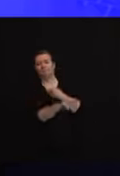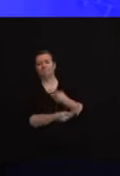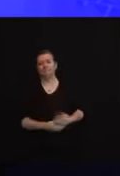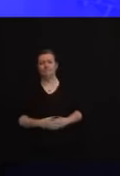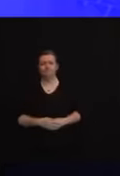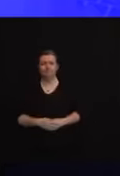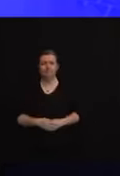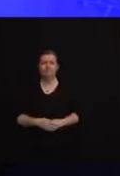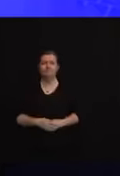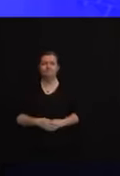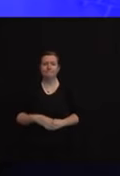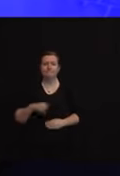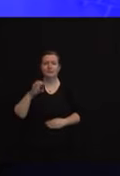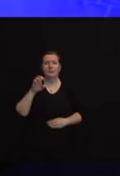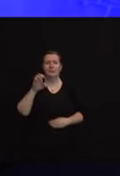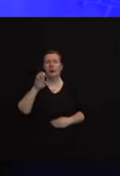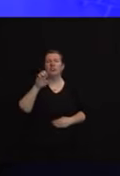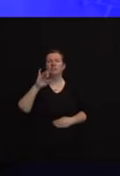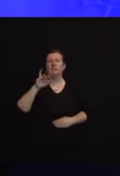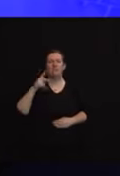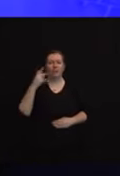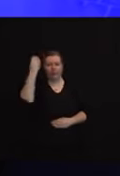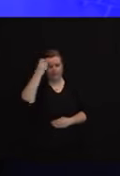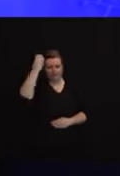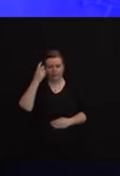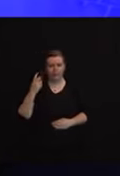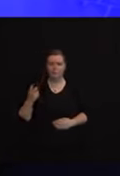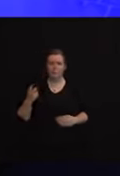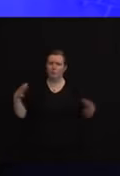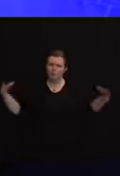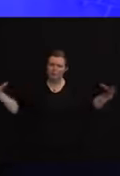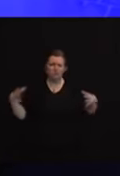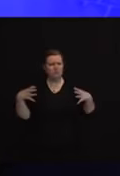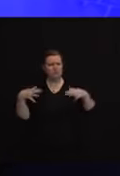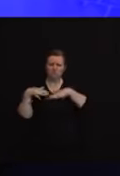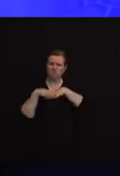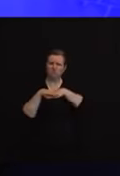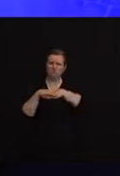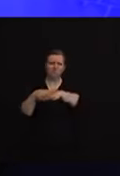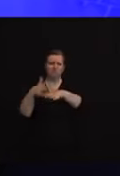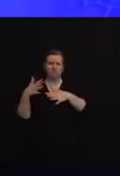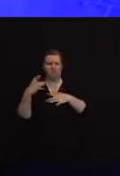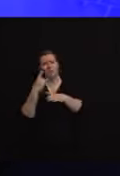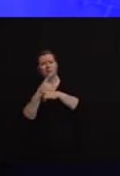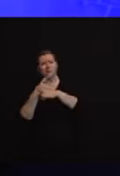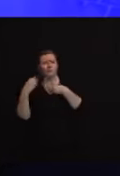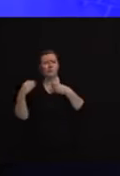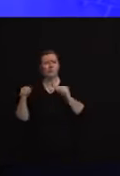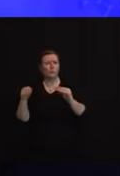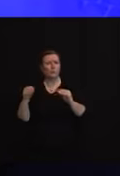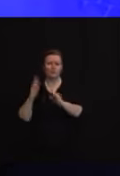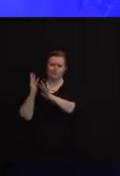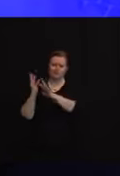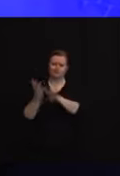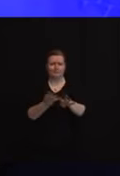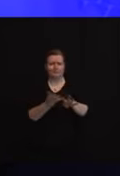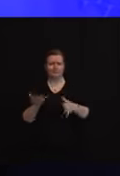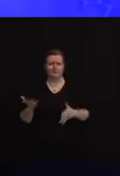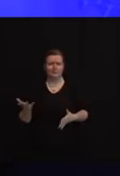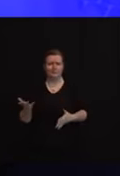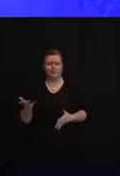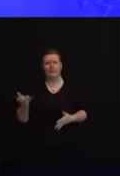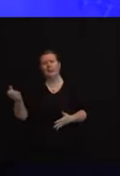had gathered at a liquor store and were found to be gambling inside, which was in violation of